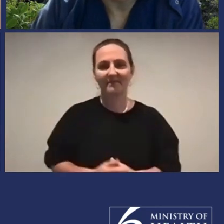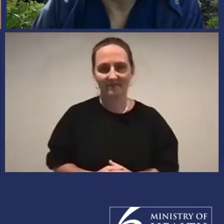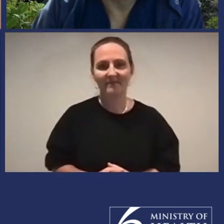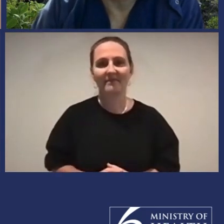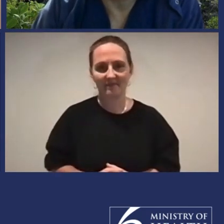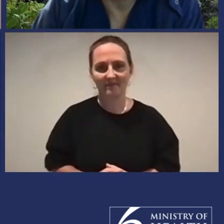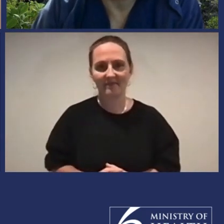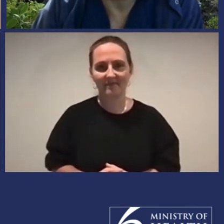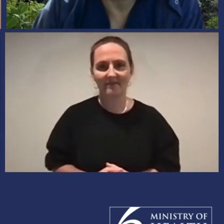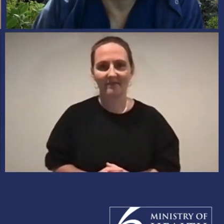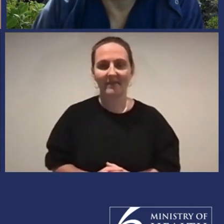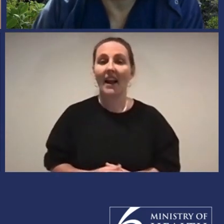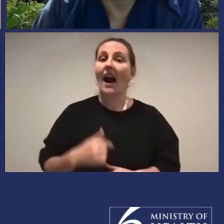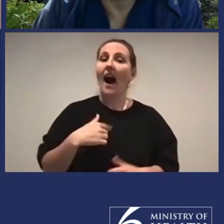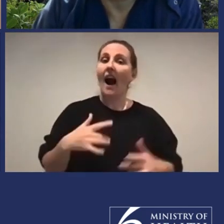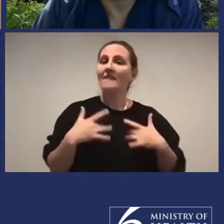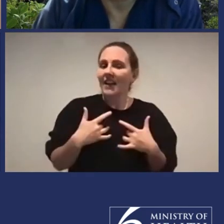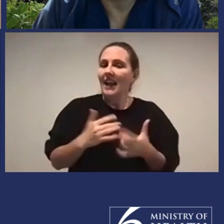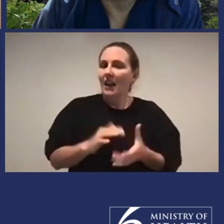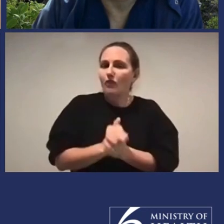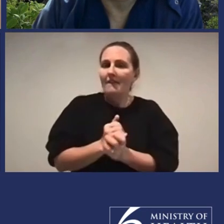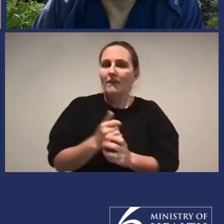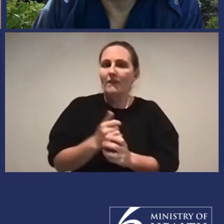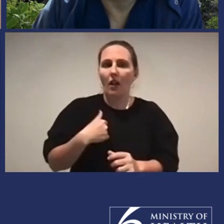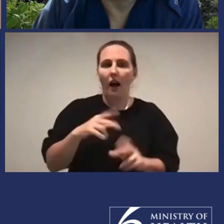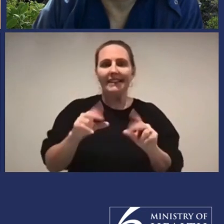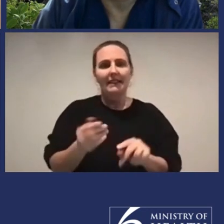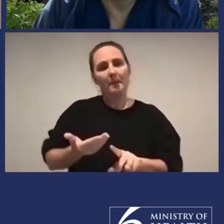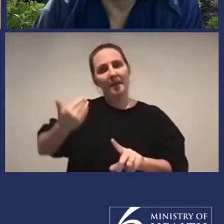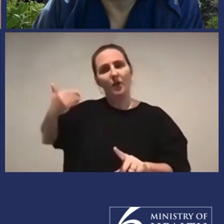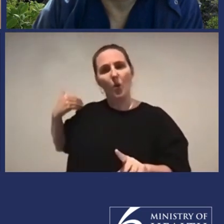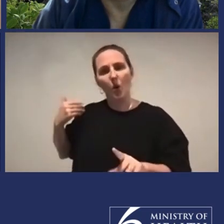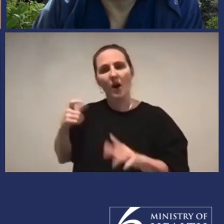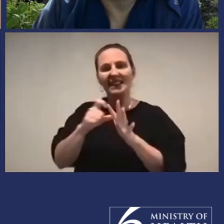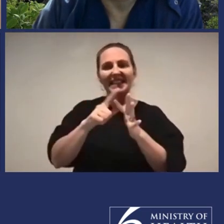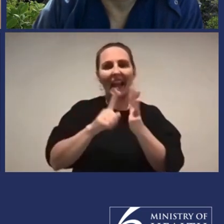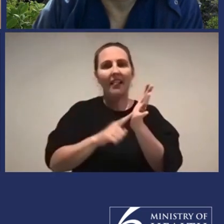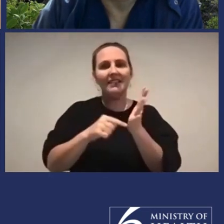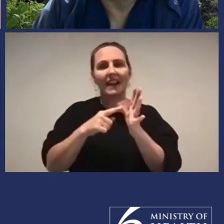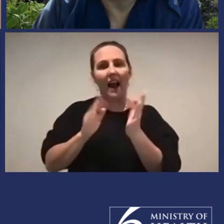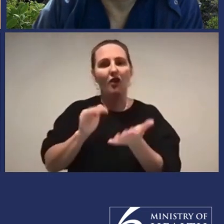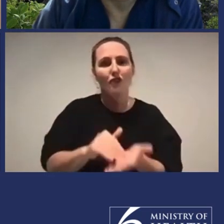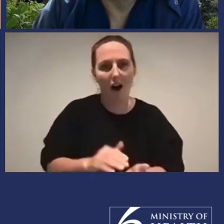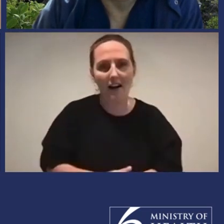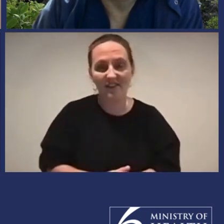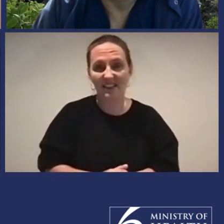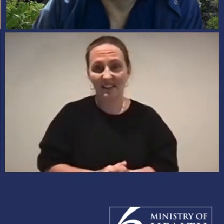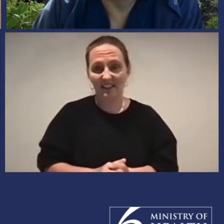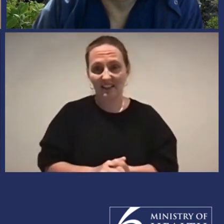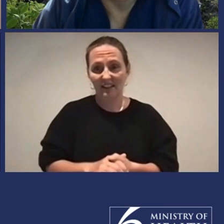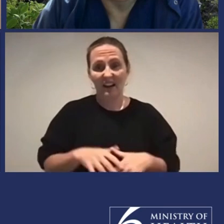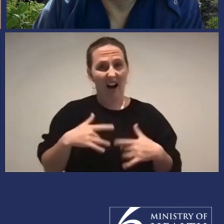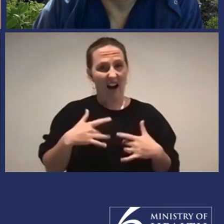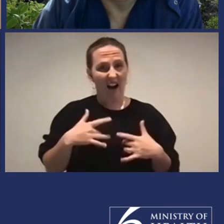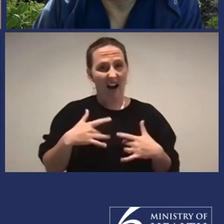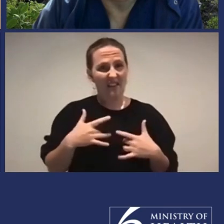I feel really grateful that I got it before Delta landed on our shores. I really feel for people that are having to make this decision in a